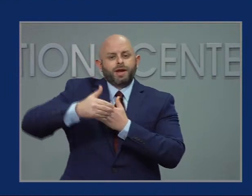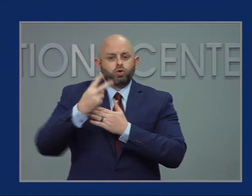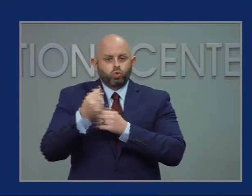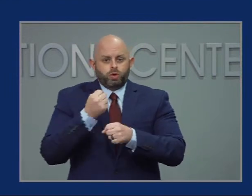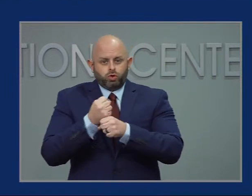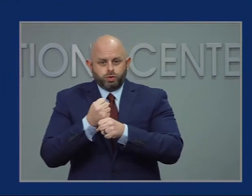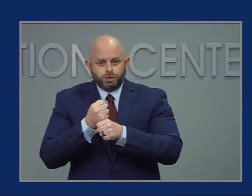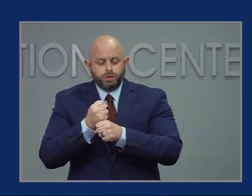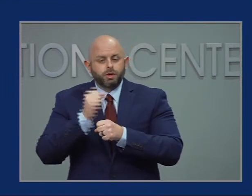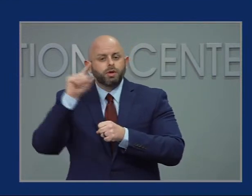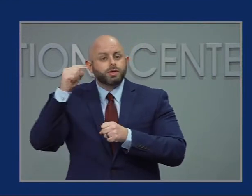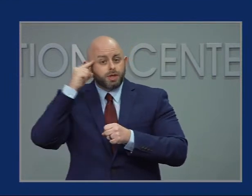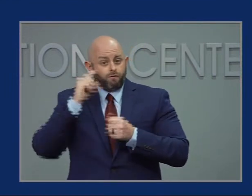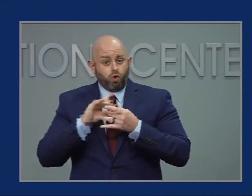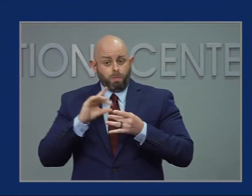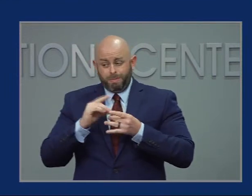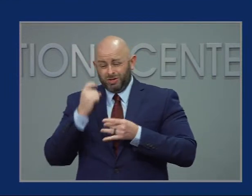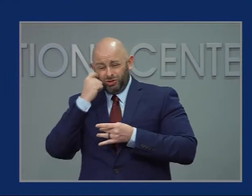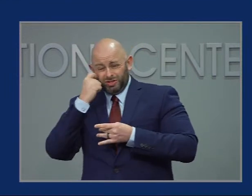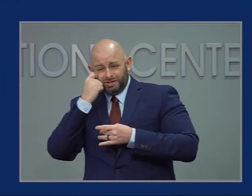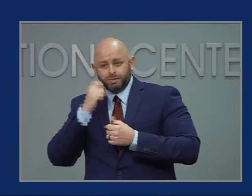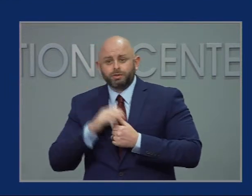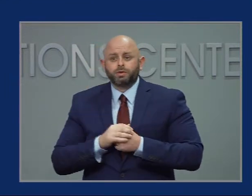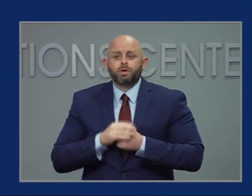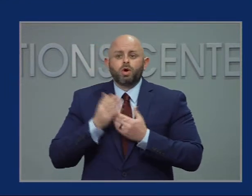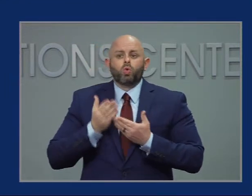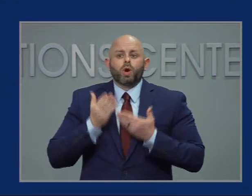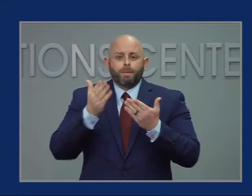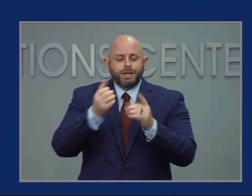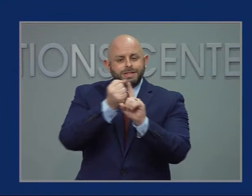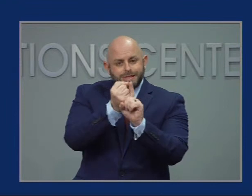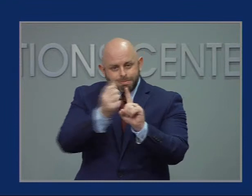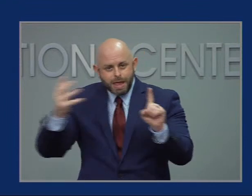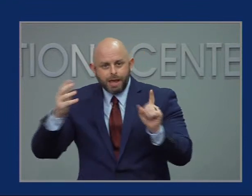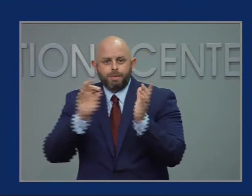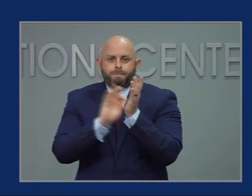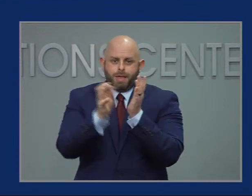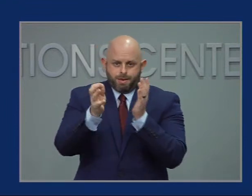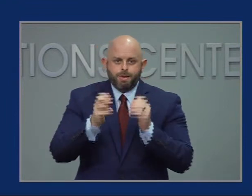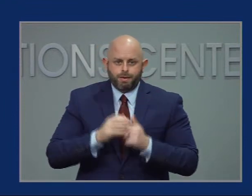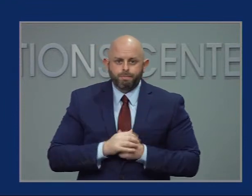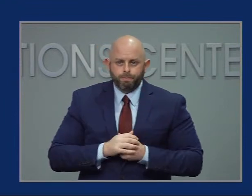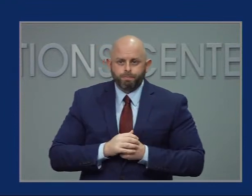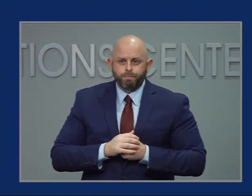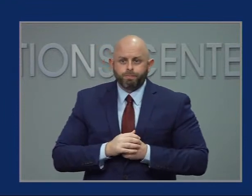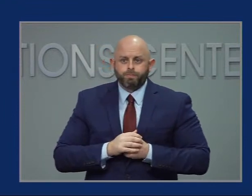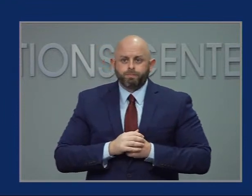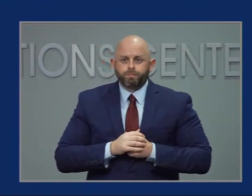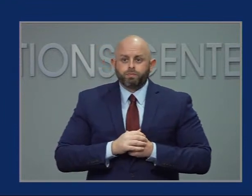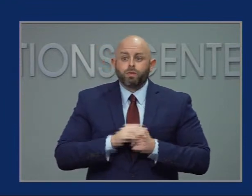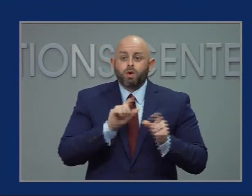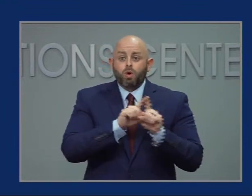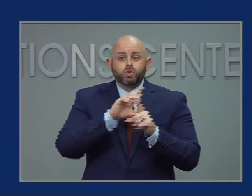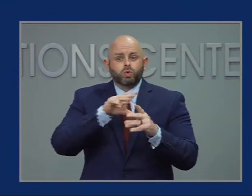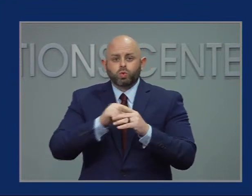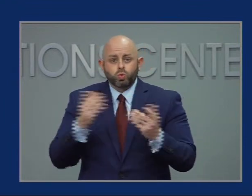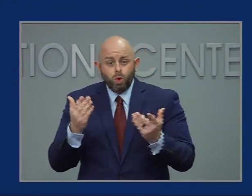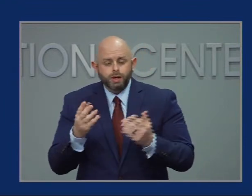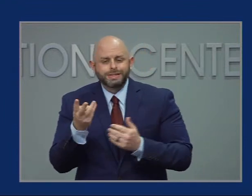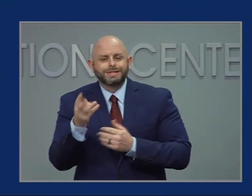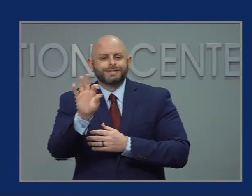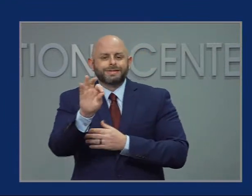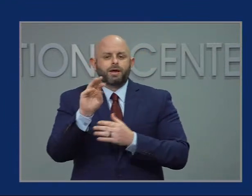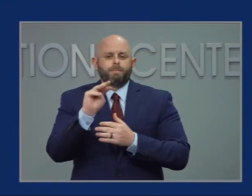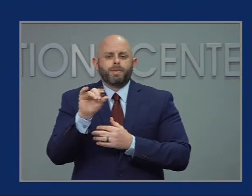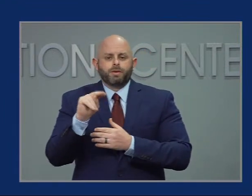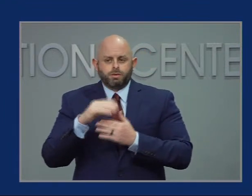the governor mentioned, it recommends expanding Medicaid. It also includes $69 million